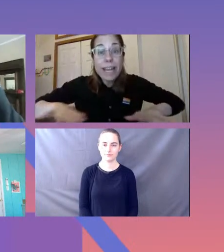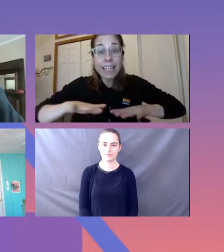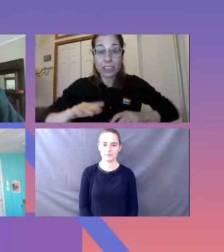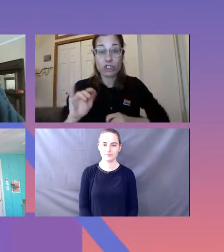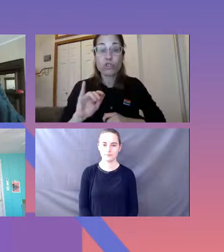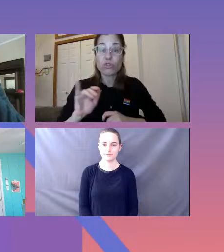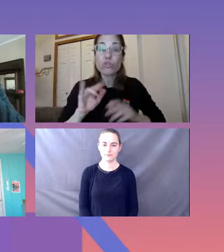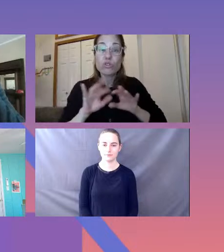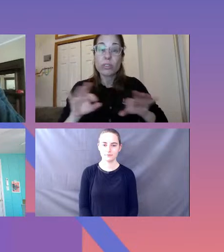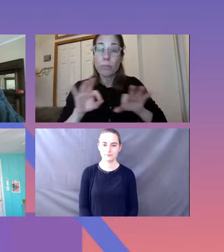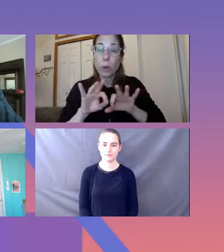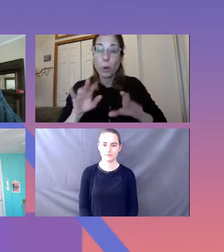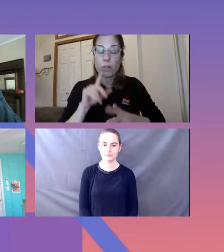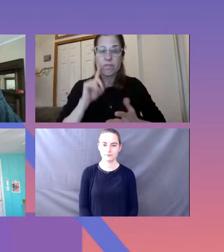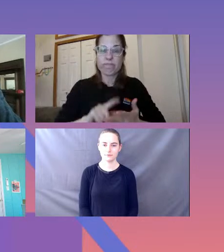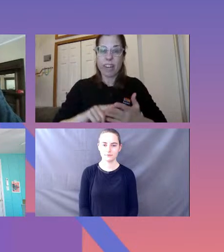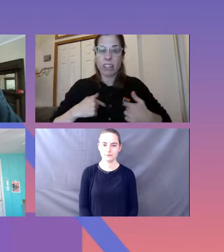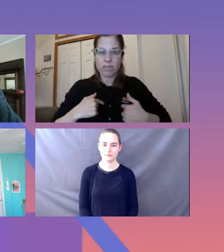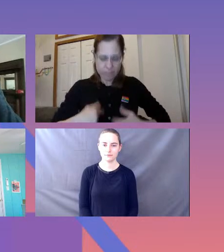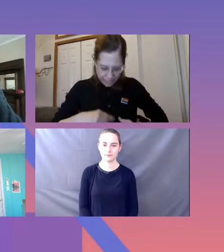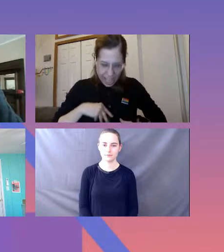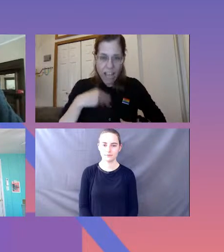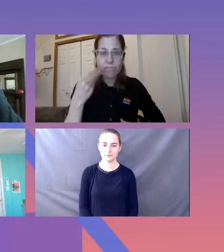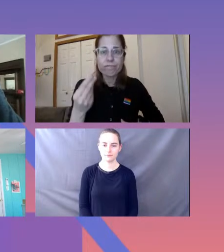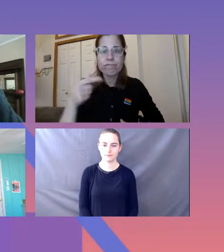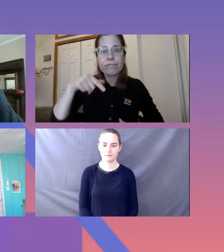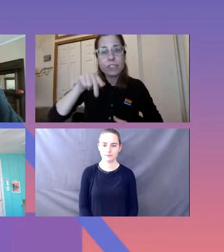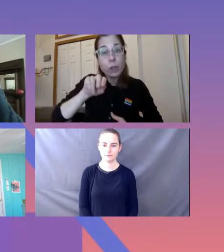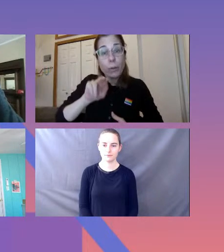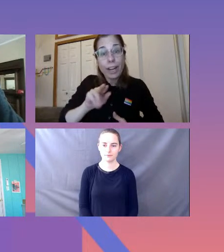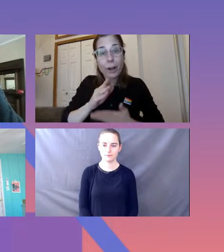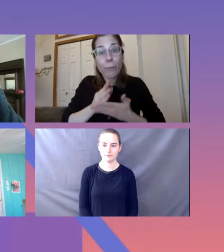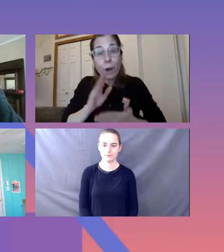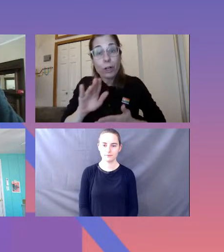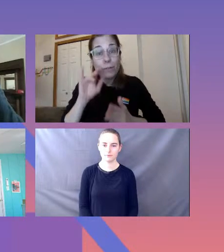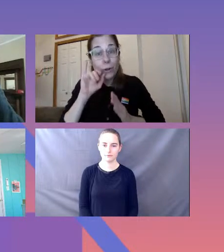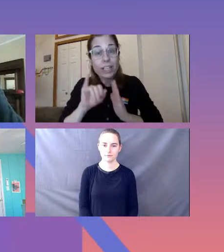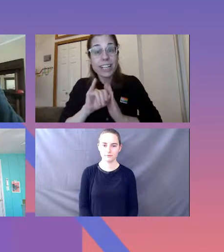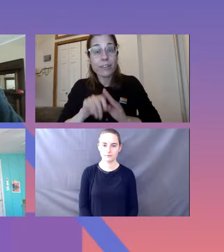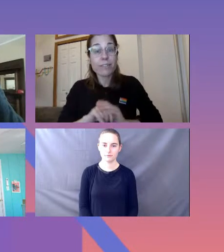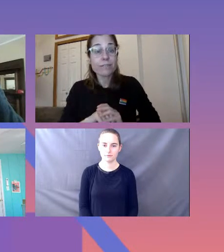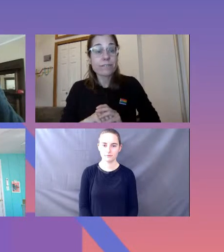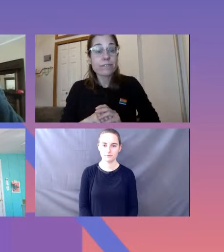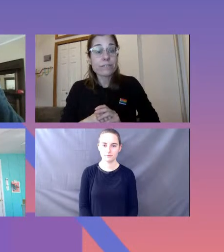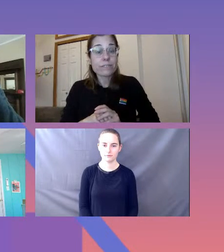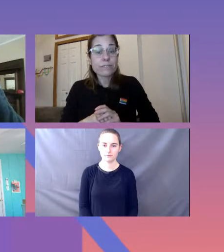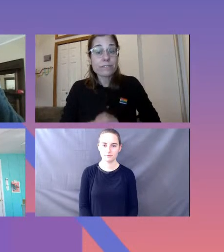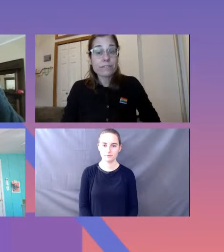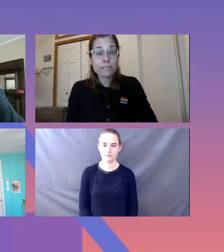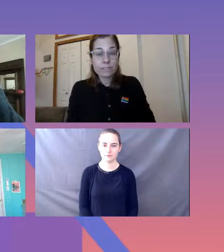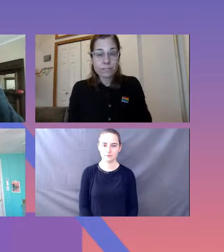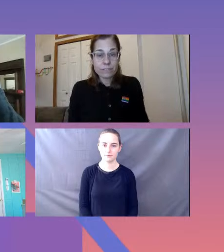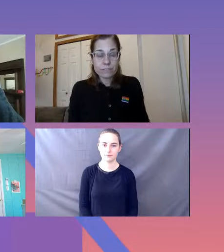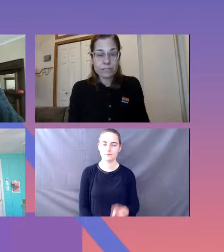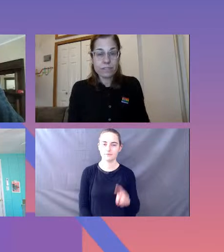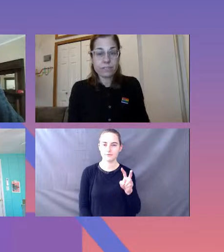Well, I identify as a masculine lesbian.